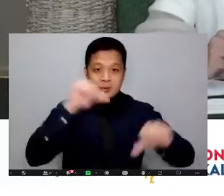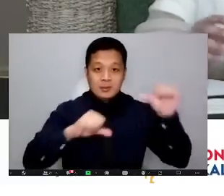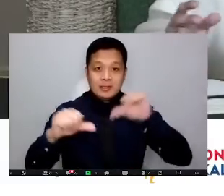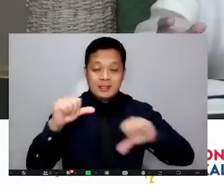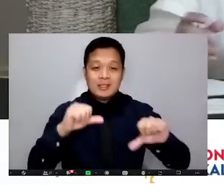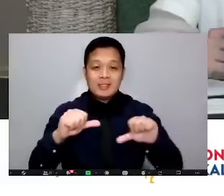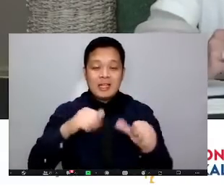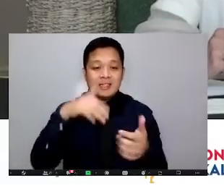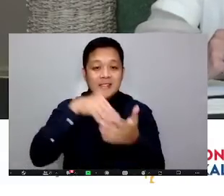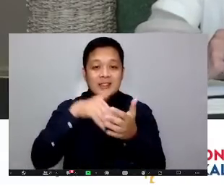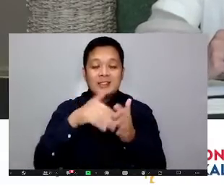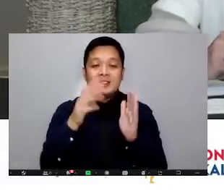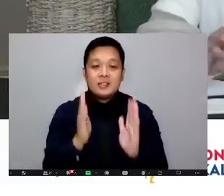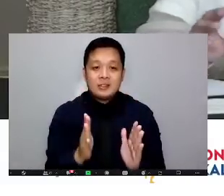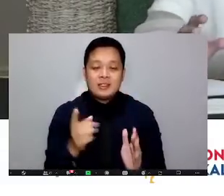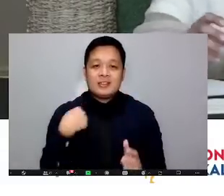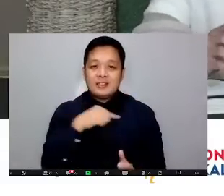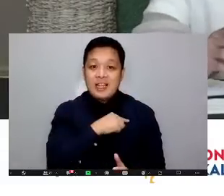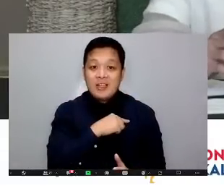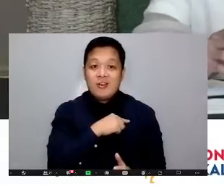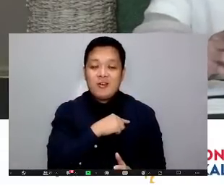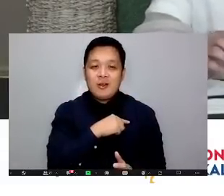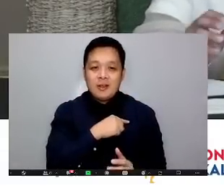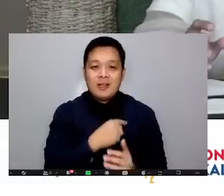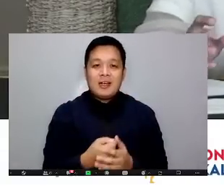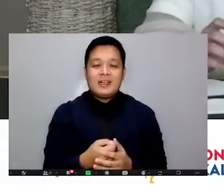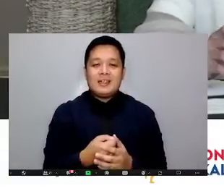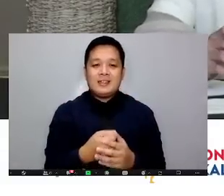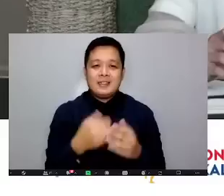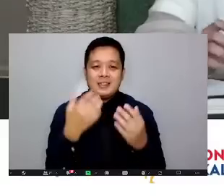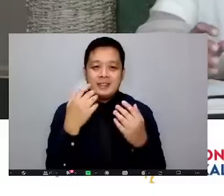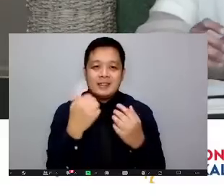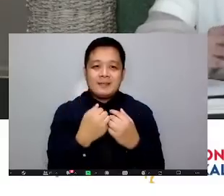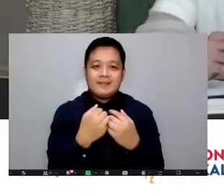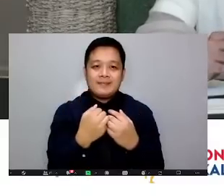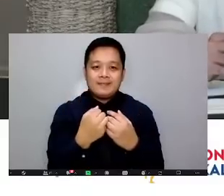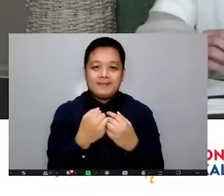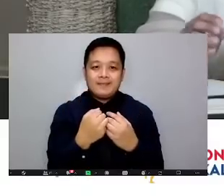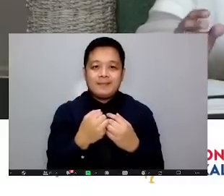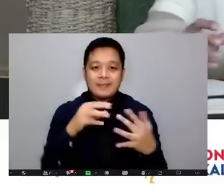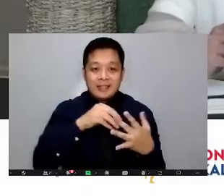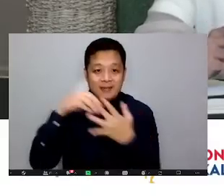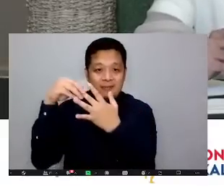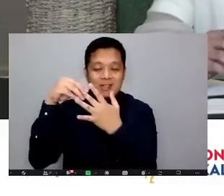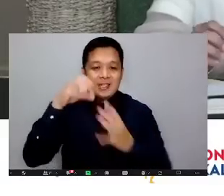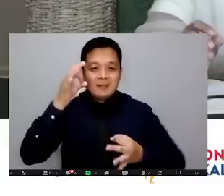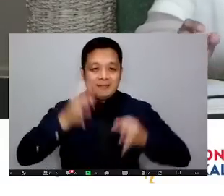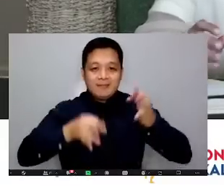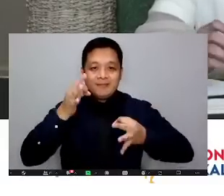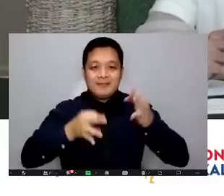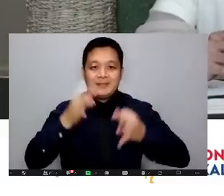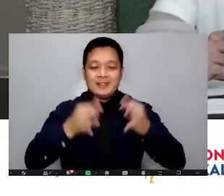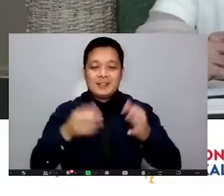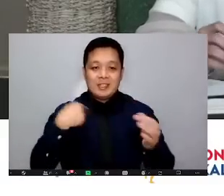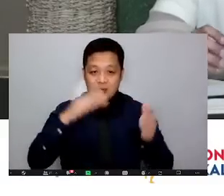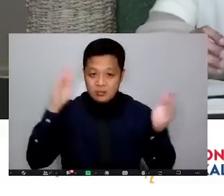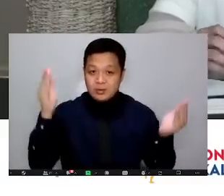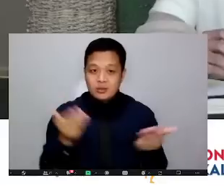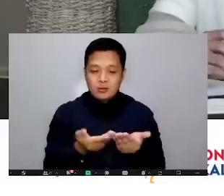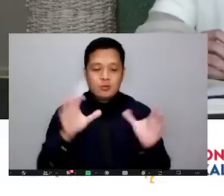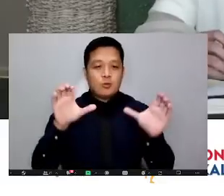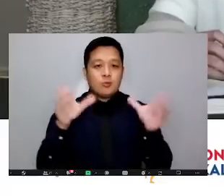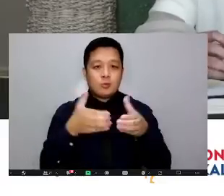to know our powerhouse judges. So at this juncture, to introduce the board of judges, let us welcome Supervising Education